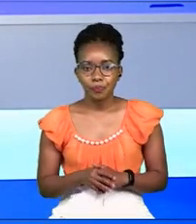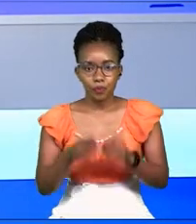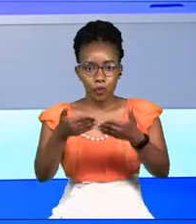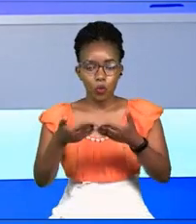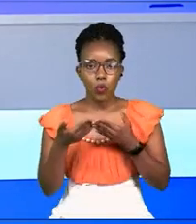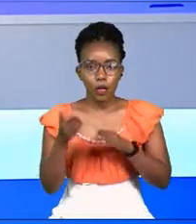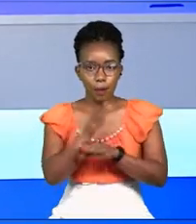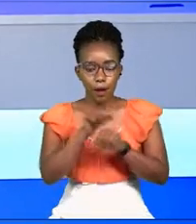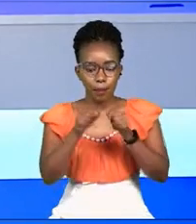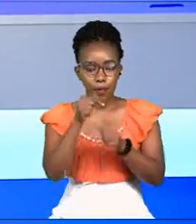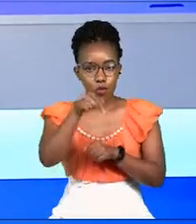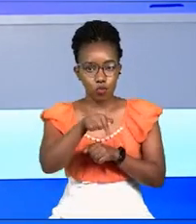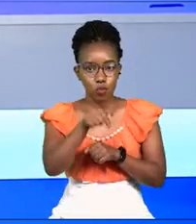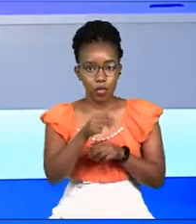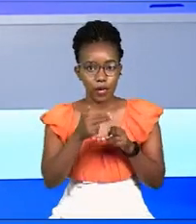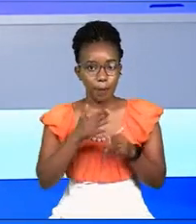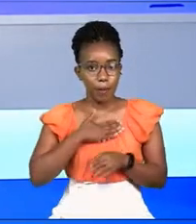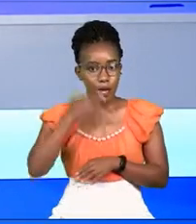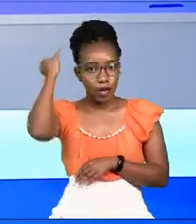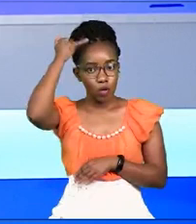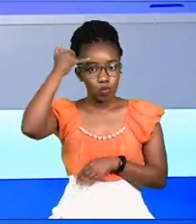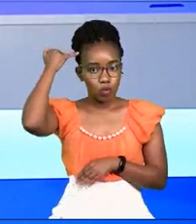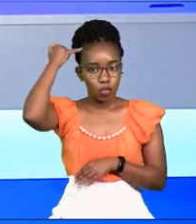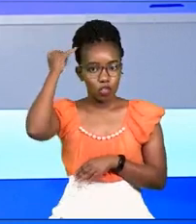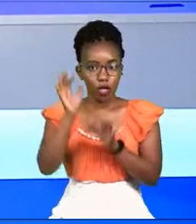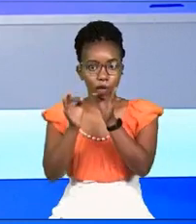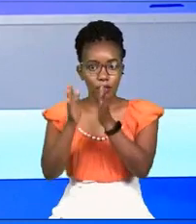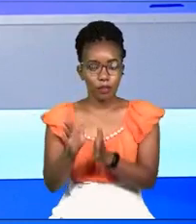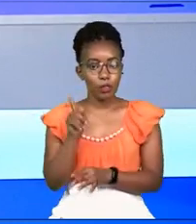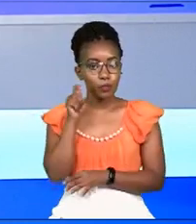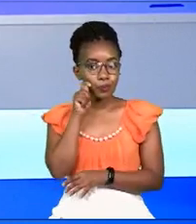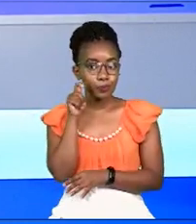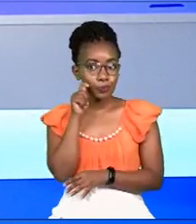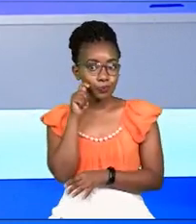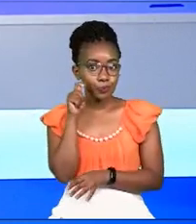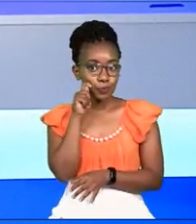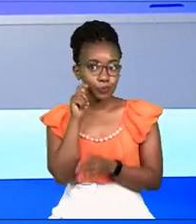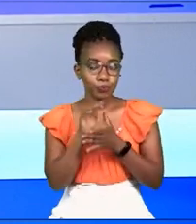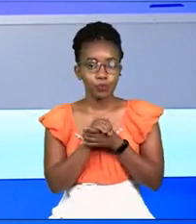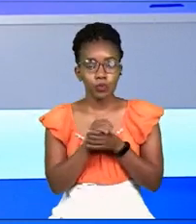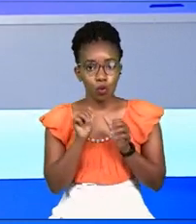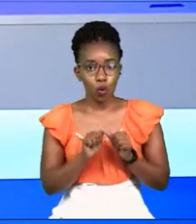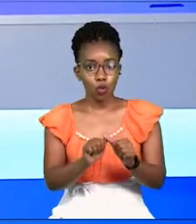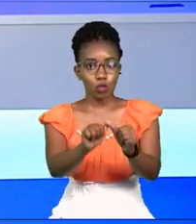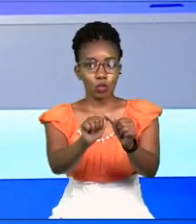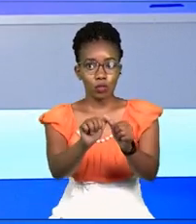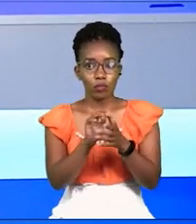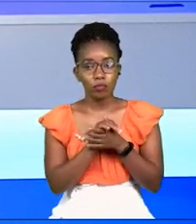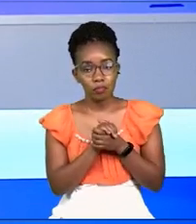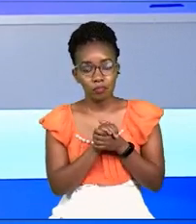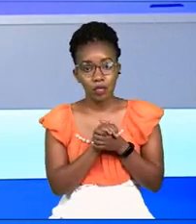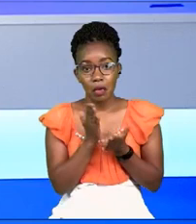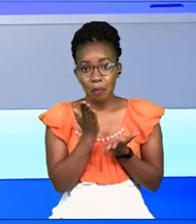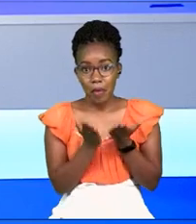Welcome back to Breaking Today. My name is Joel Church and a sign language interpreter is Teresia Washira. Moving on, could it be